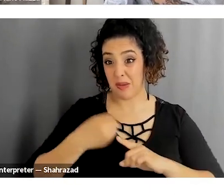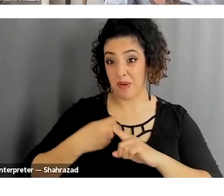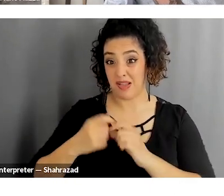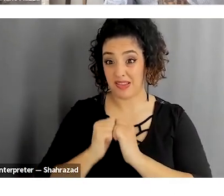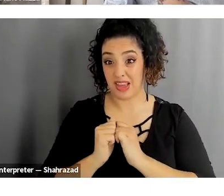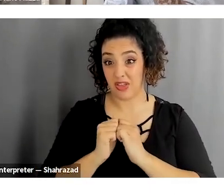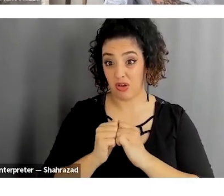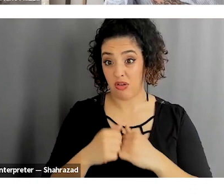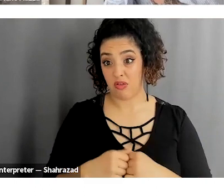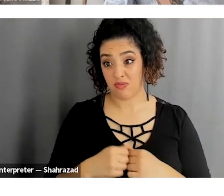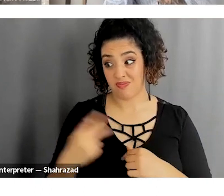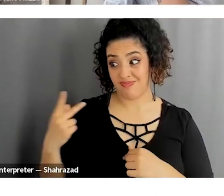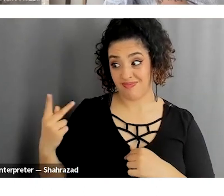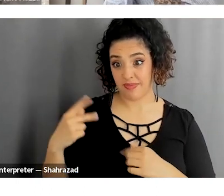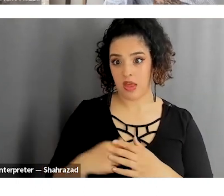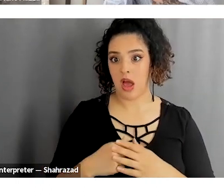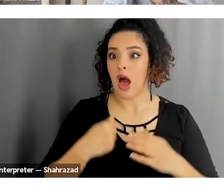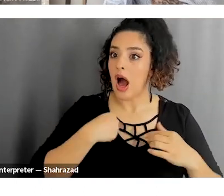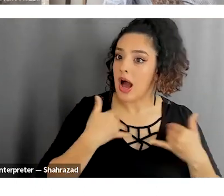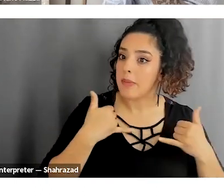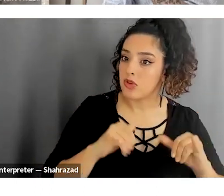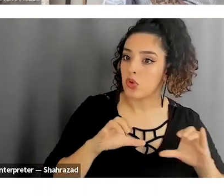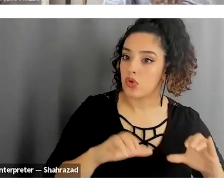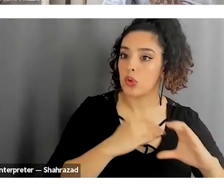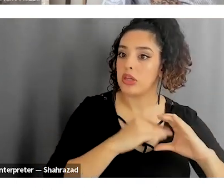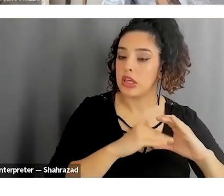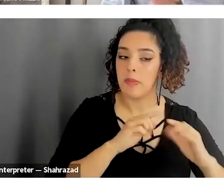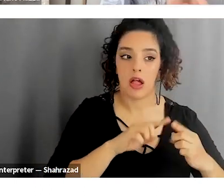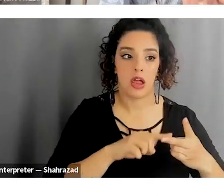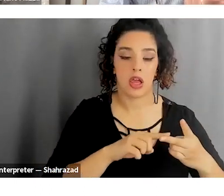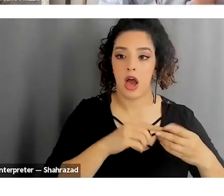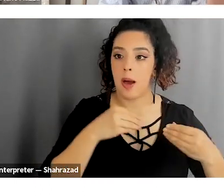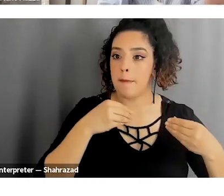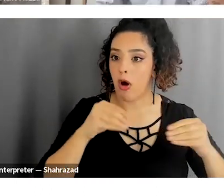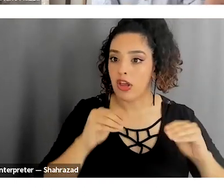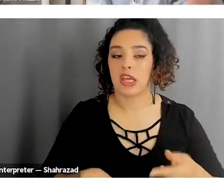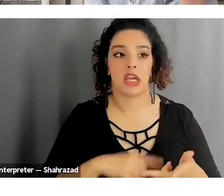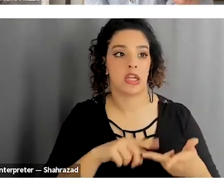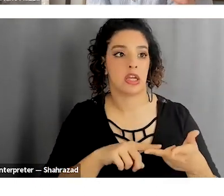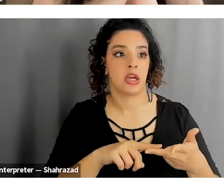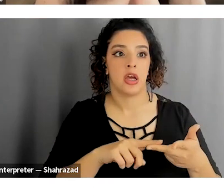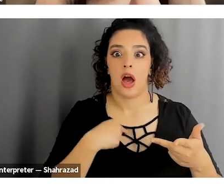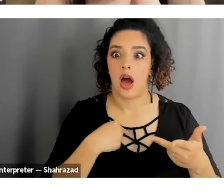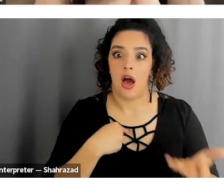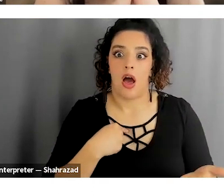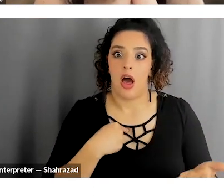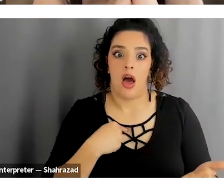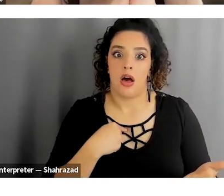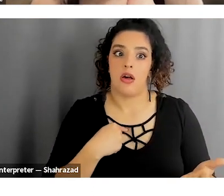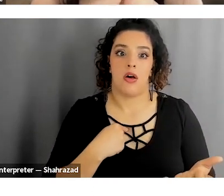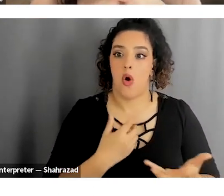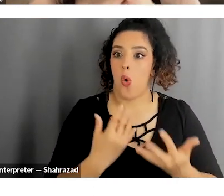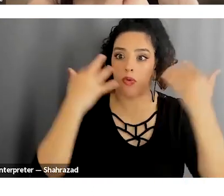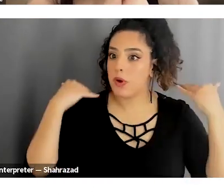also doing my emailing. I'm also doing my marketing. I'm also doing my, I'm burnt out. I hear you. I am as well.